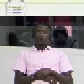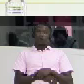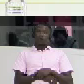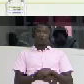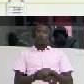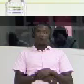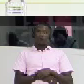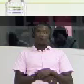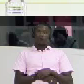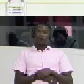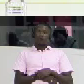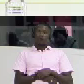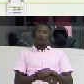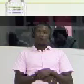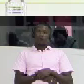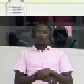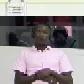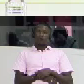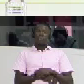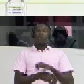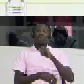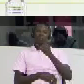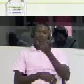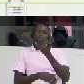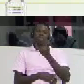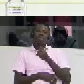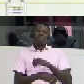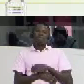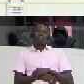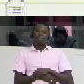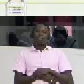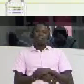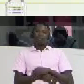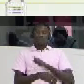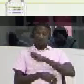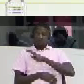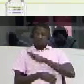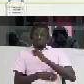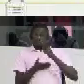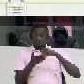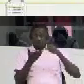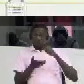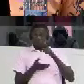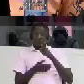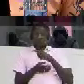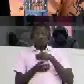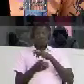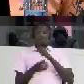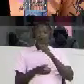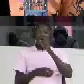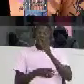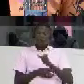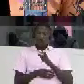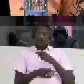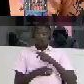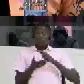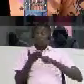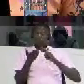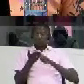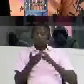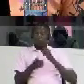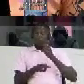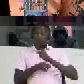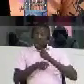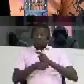yeneen ñi nga xam ne ñu la féetee suuf. Wow. Yes. It is also correct that you are the one who normally enforces, or you make sure